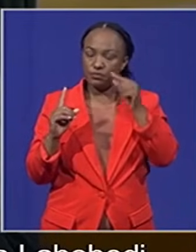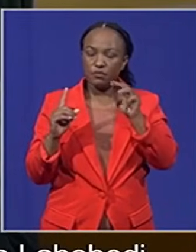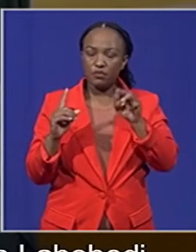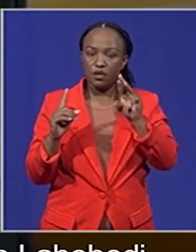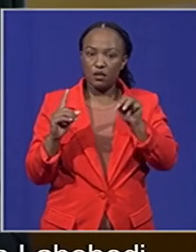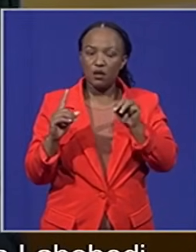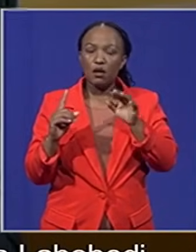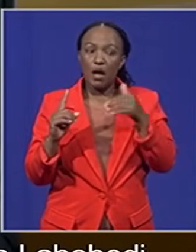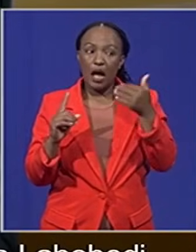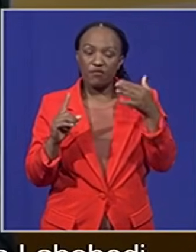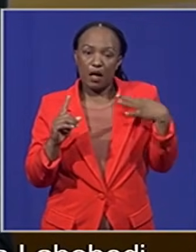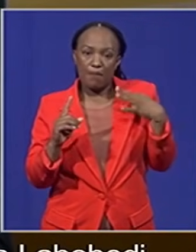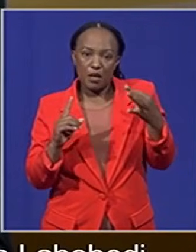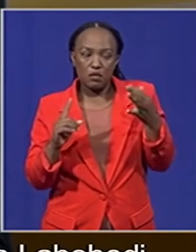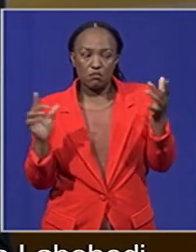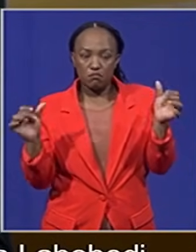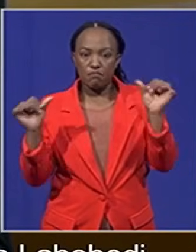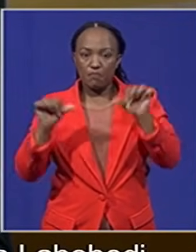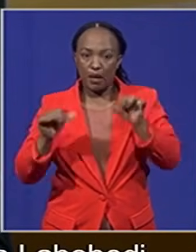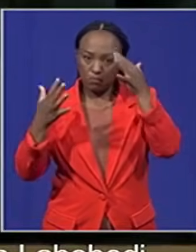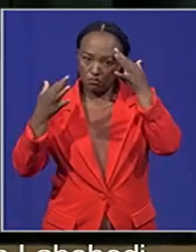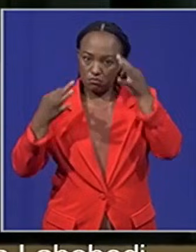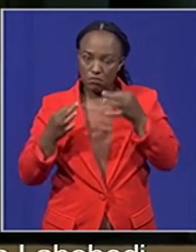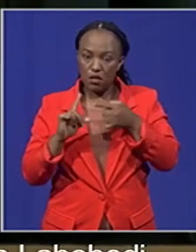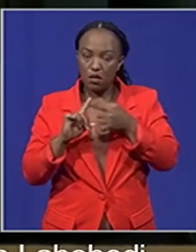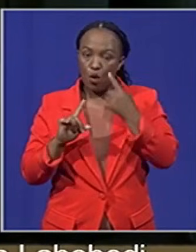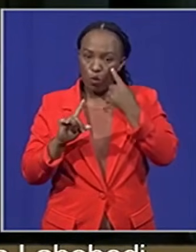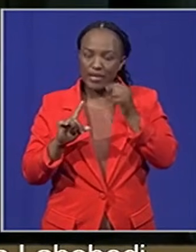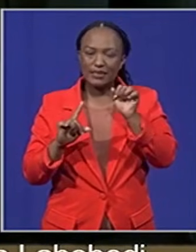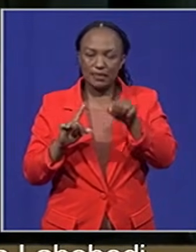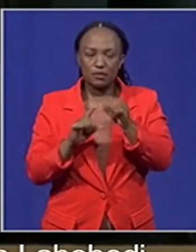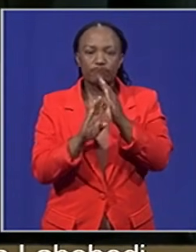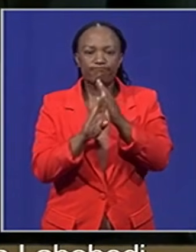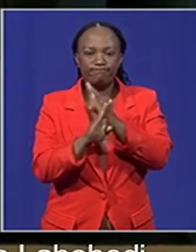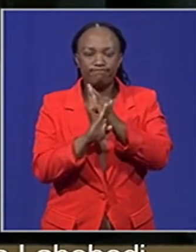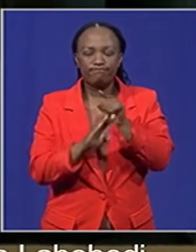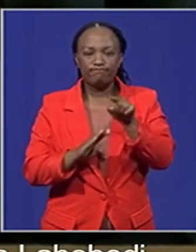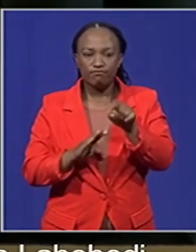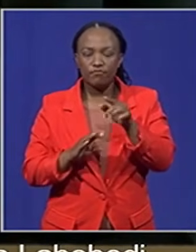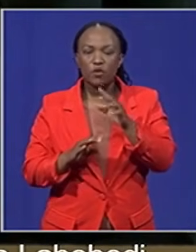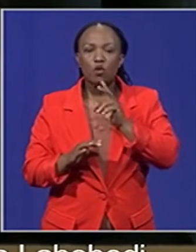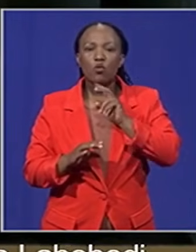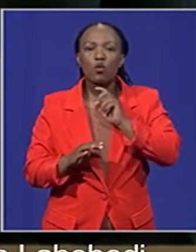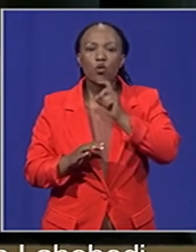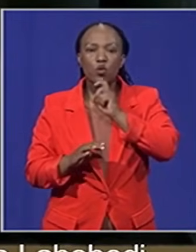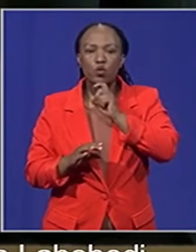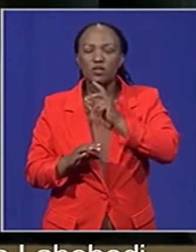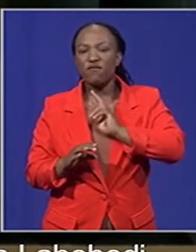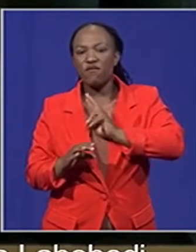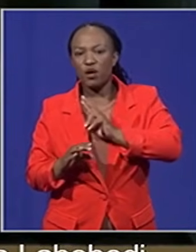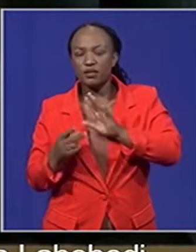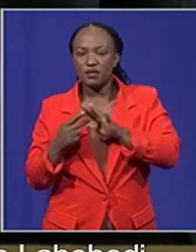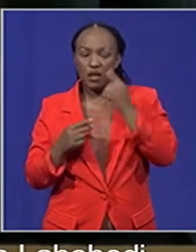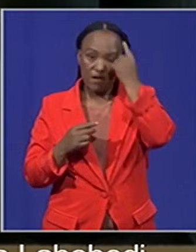morago ga kgopelo gomme a laela gore hlatse e tla bolela ka sephiring go tla šomišwa lentšu la gagwe sefatlego sa